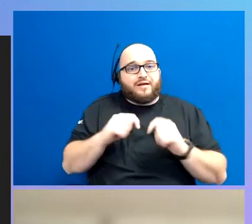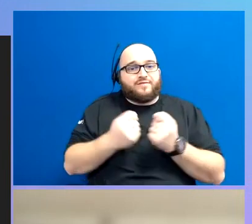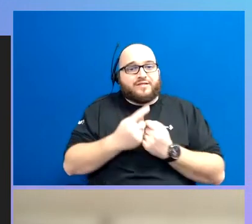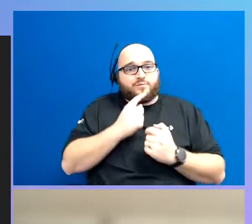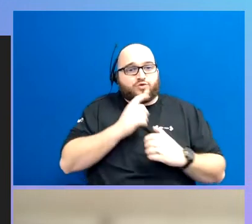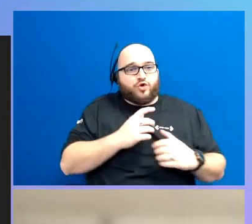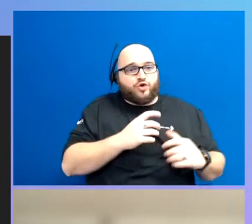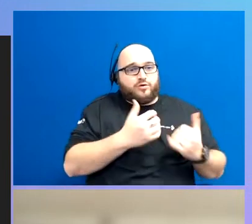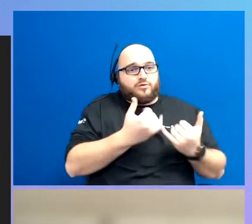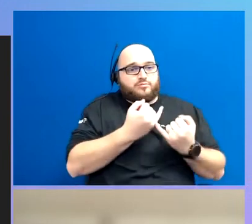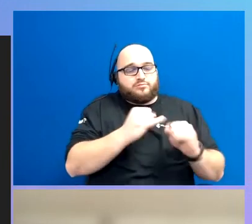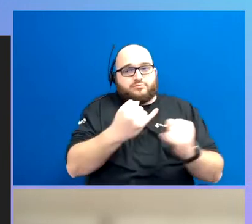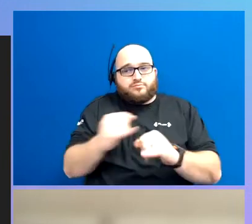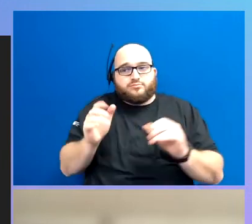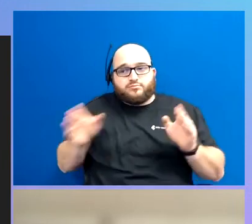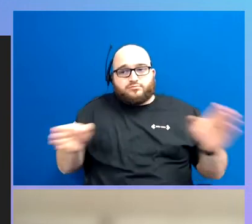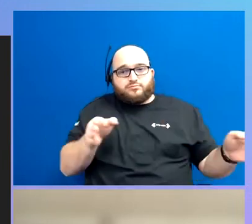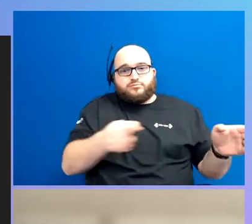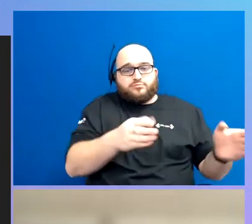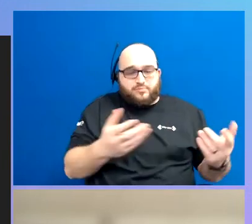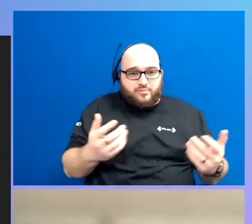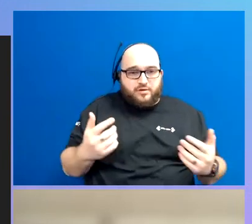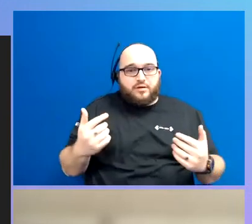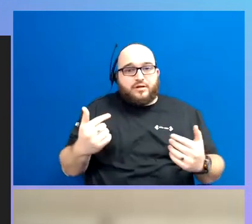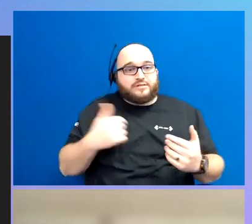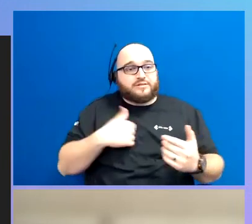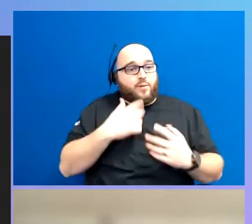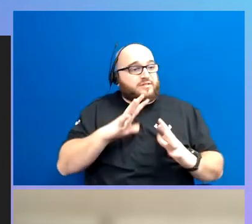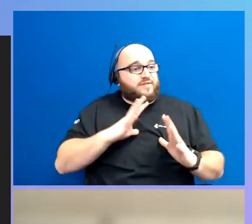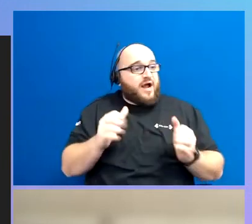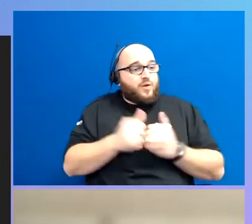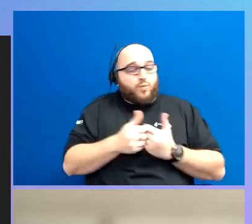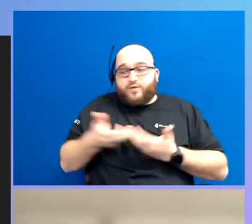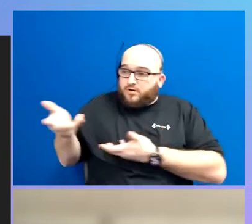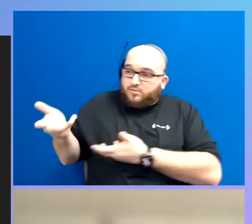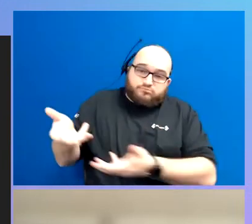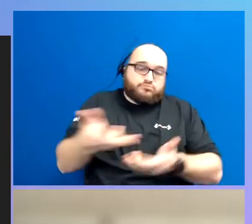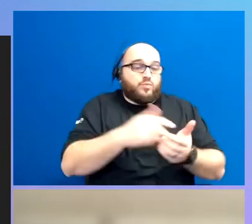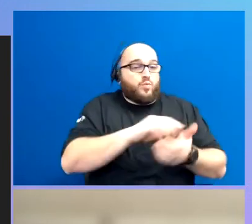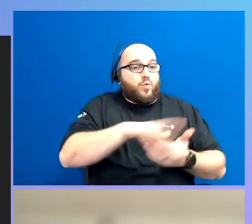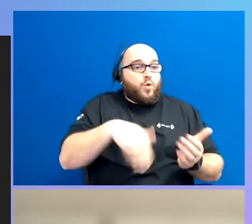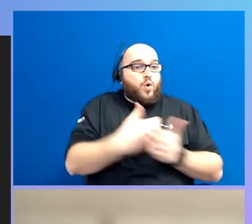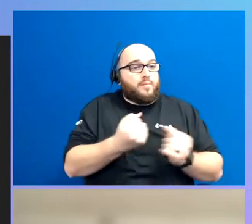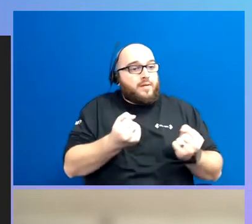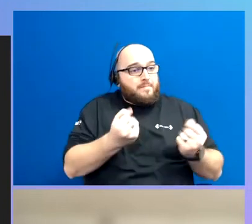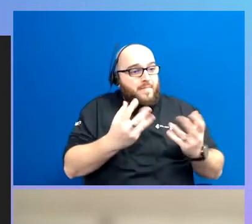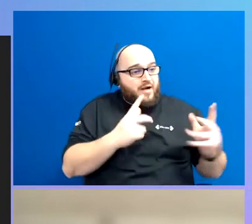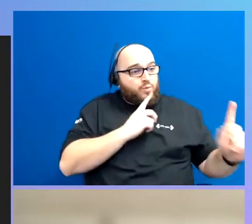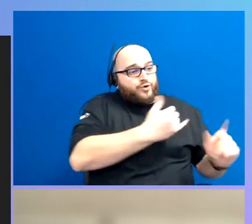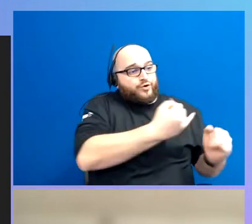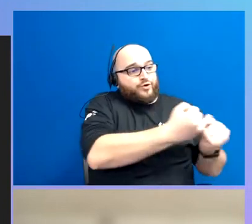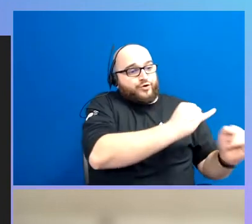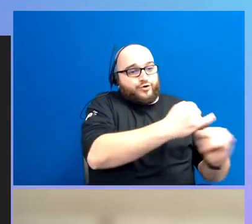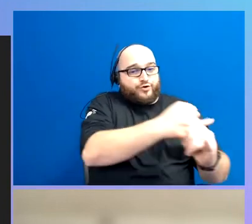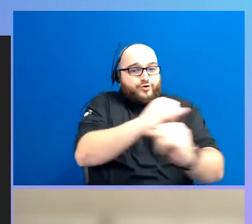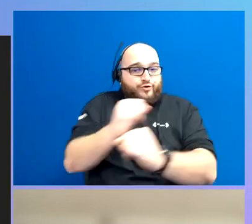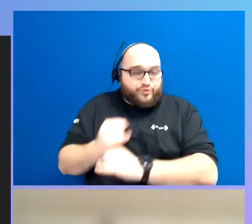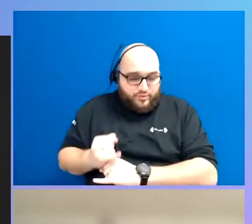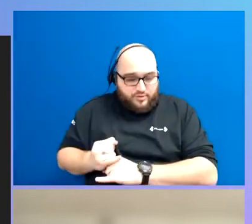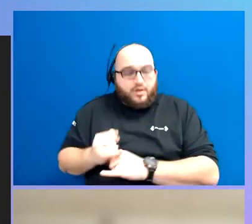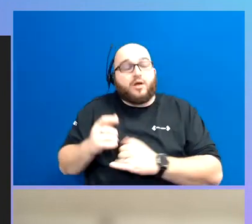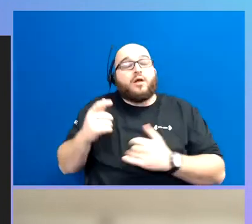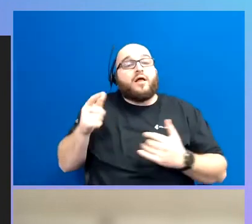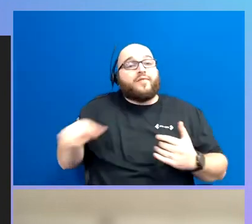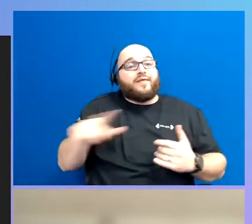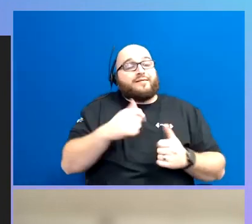but there's lots of verticals, all these different activity going on, not only for our clients, but our employees. And we had the ambition